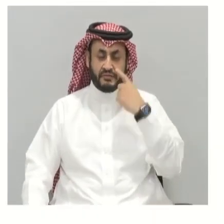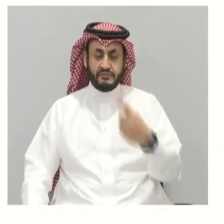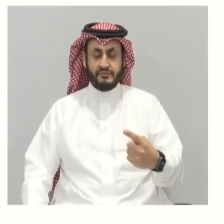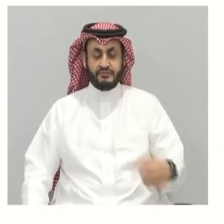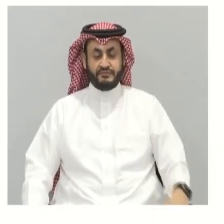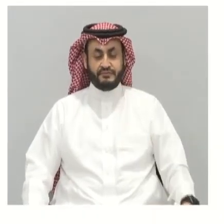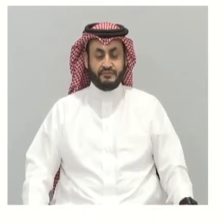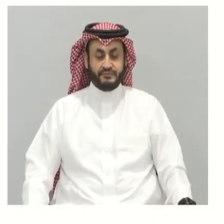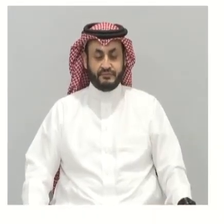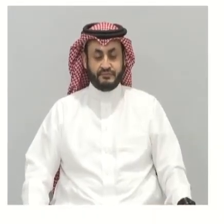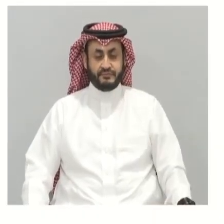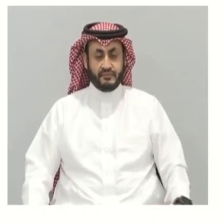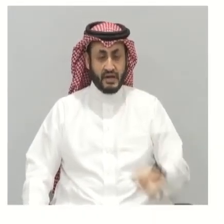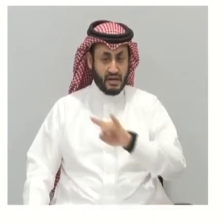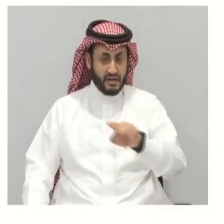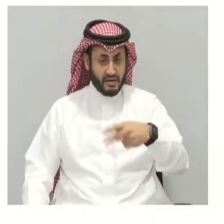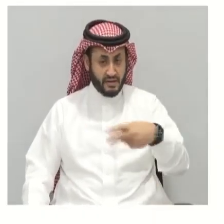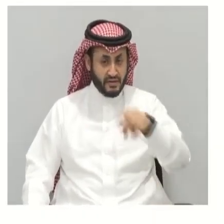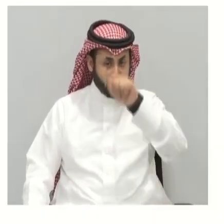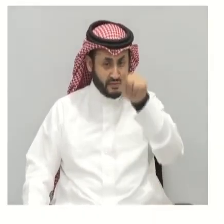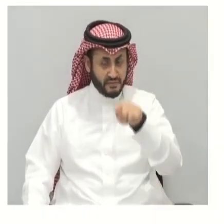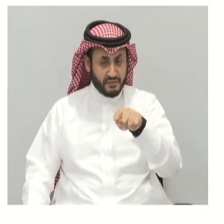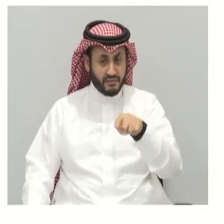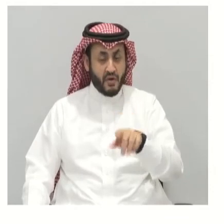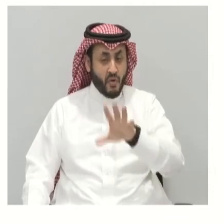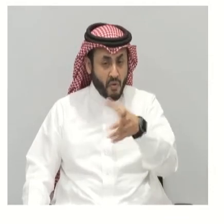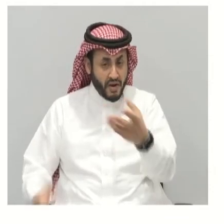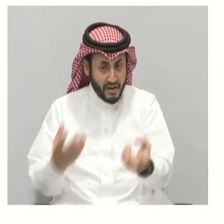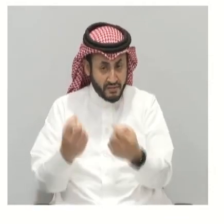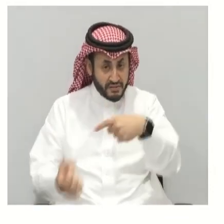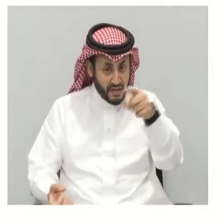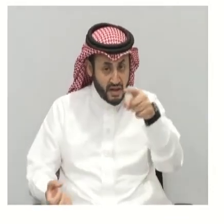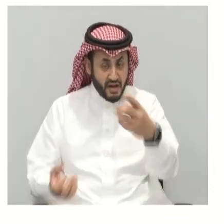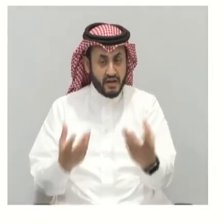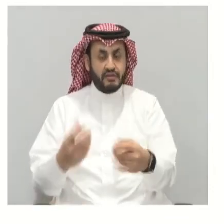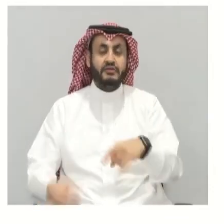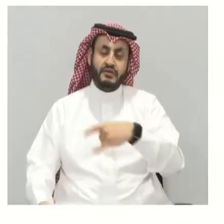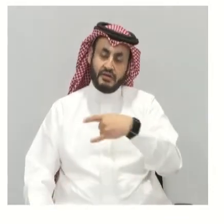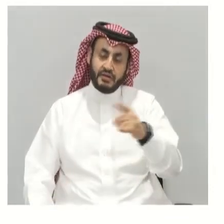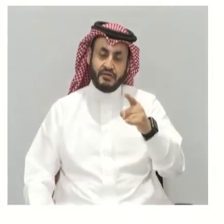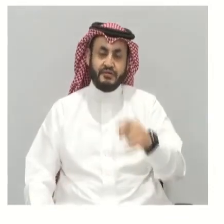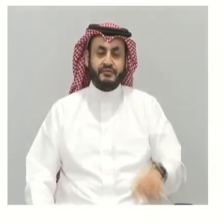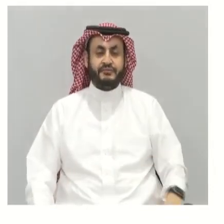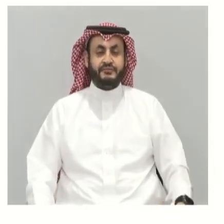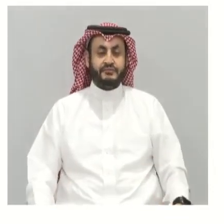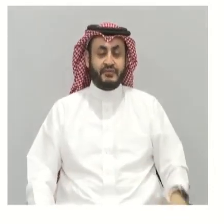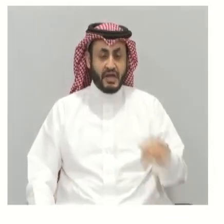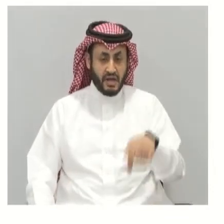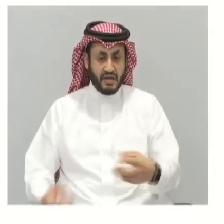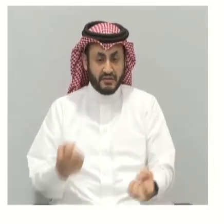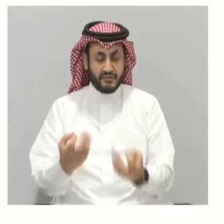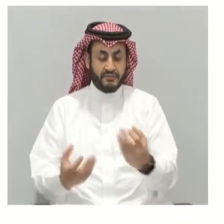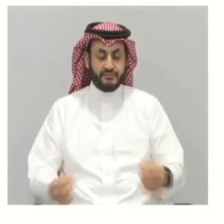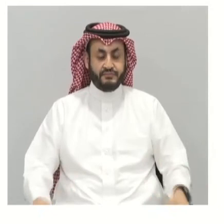we have a yes, no question. Is he cooking? The answer is yes, he is. Is he